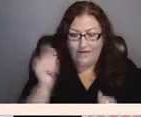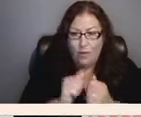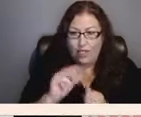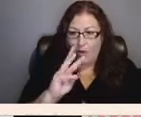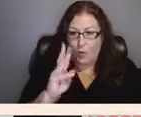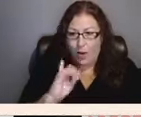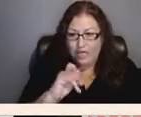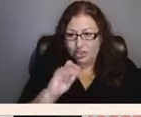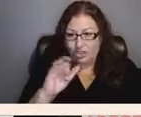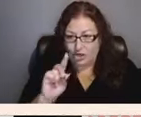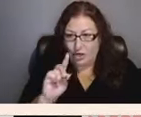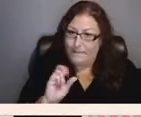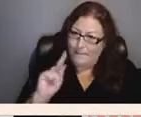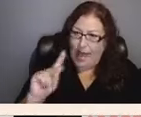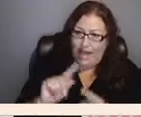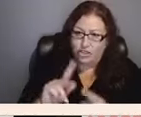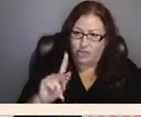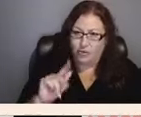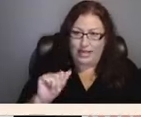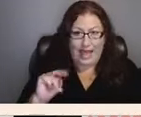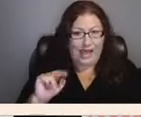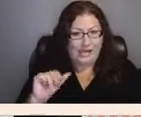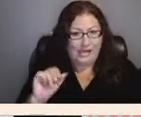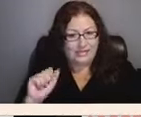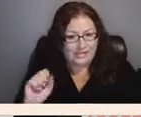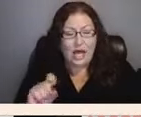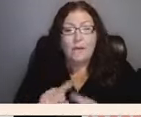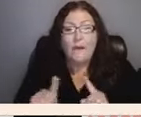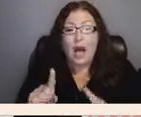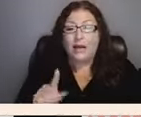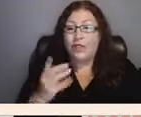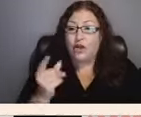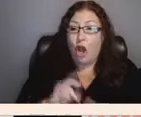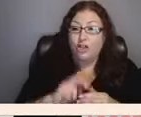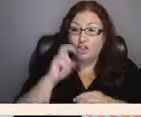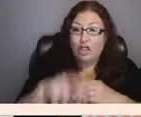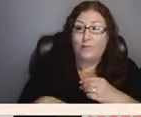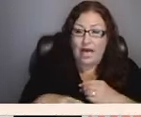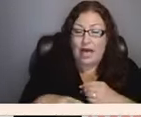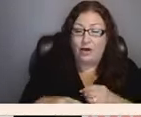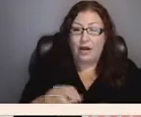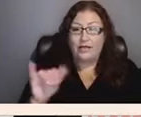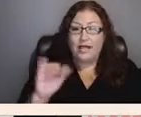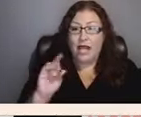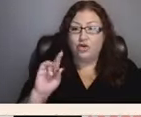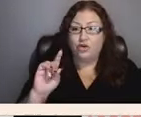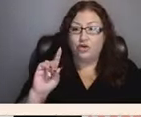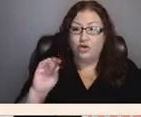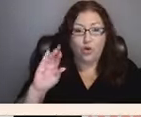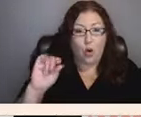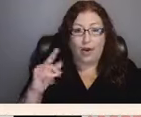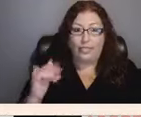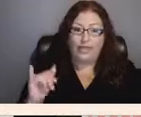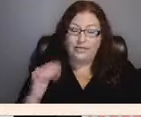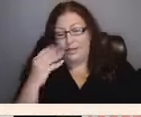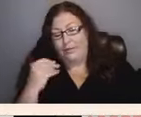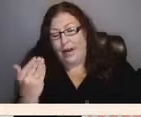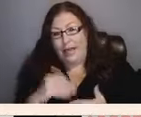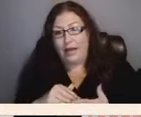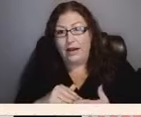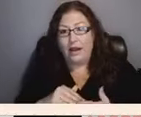back to Kansas. But Toto jumps out. It was like Dorothy's unconscious again and goes out